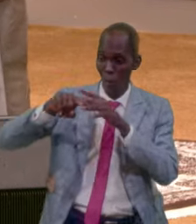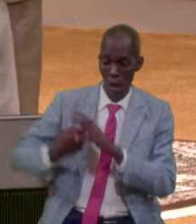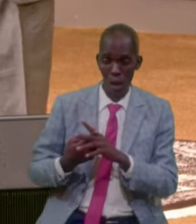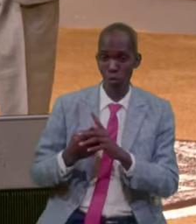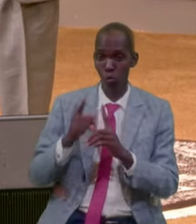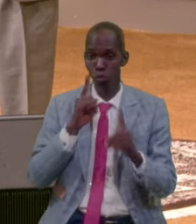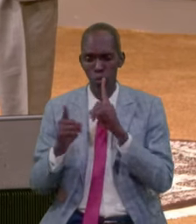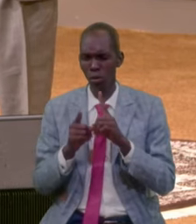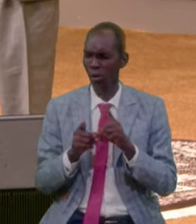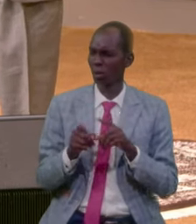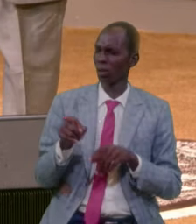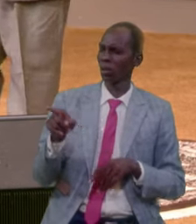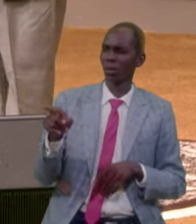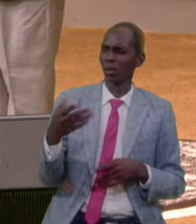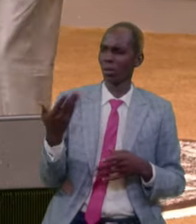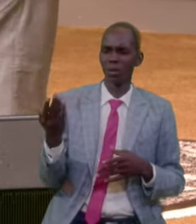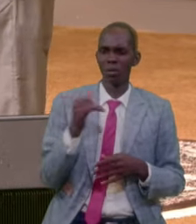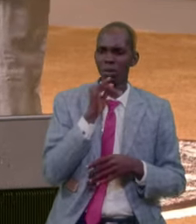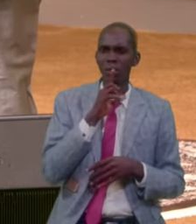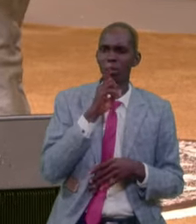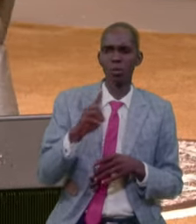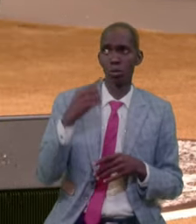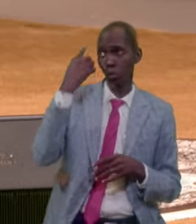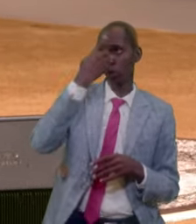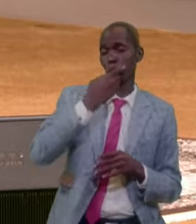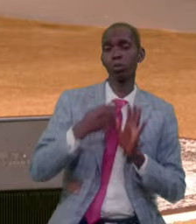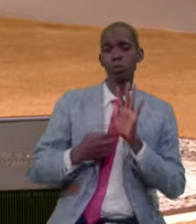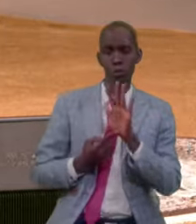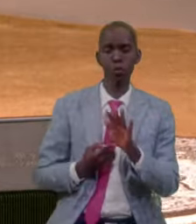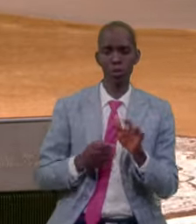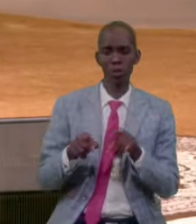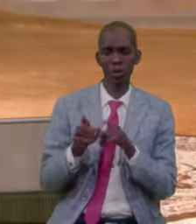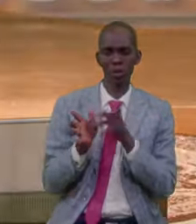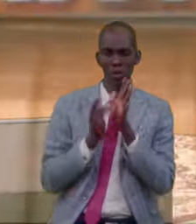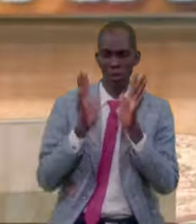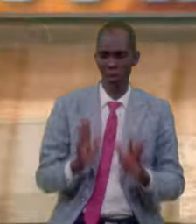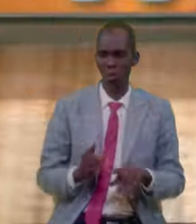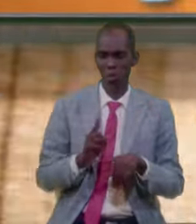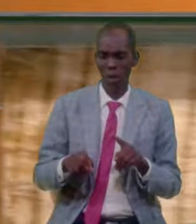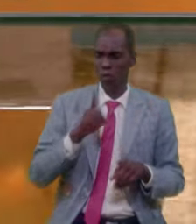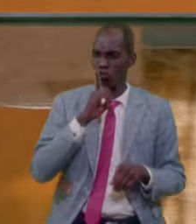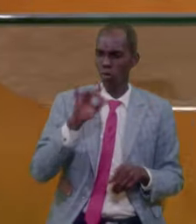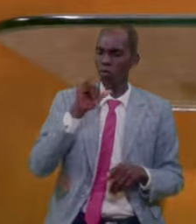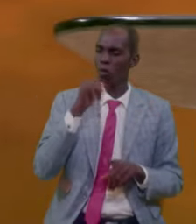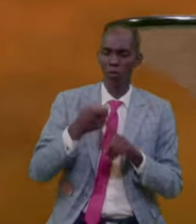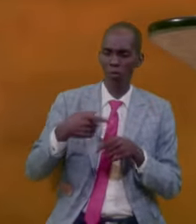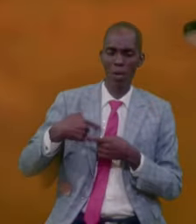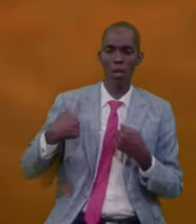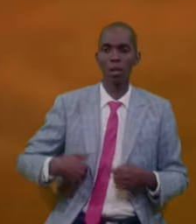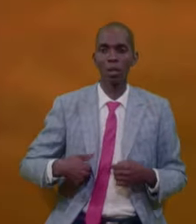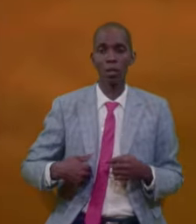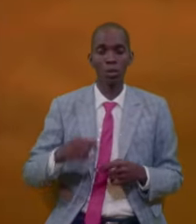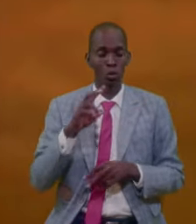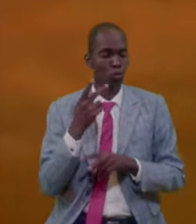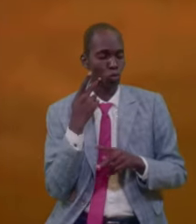don't have the real fruit. And when they, you know, when something comes across them, then you can see it's